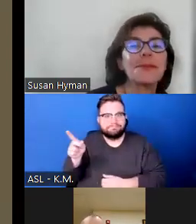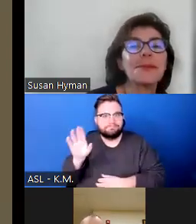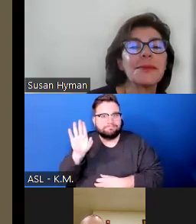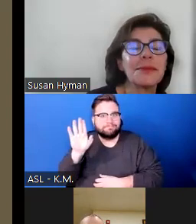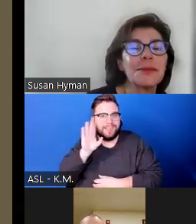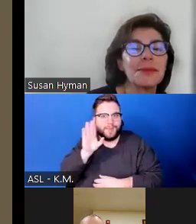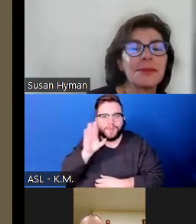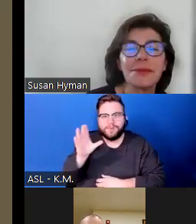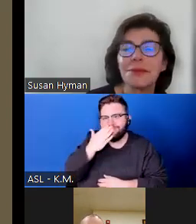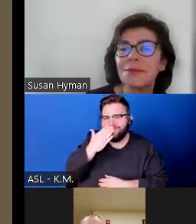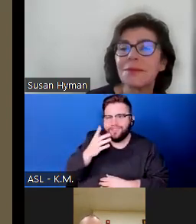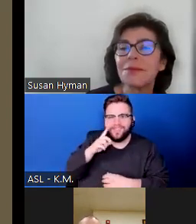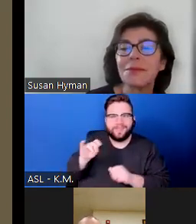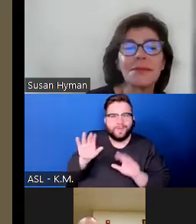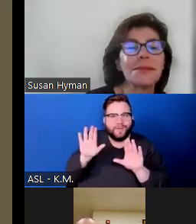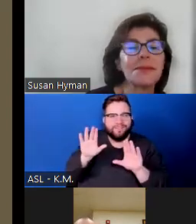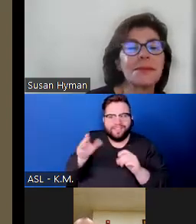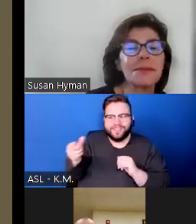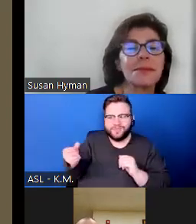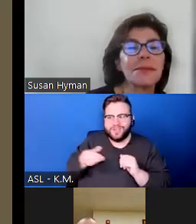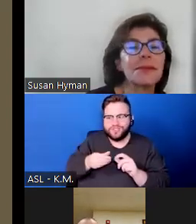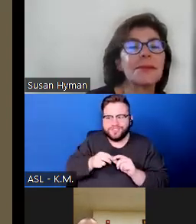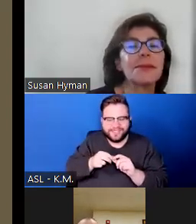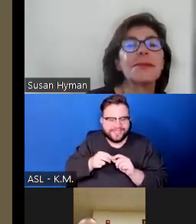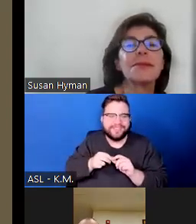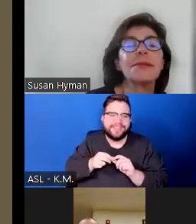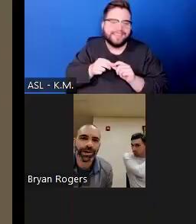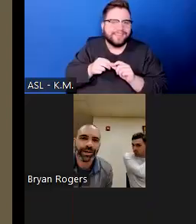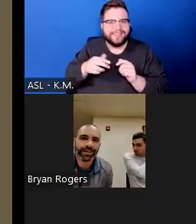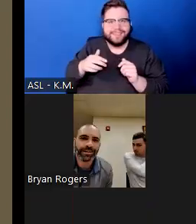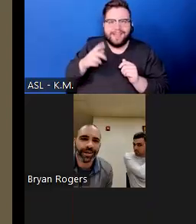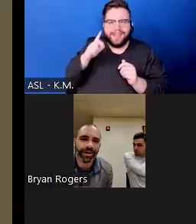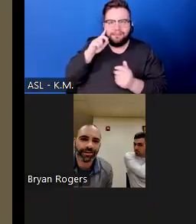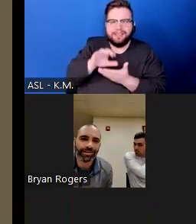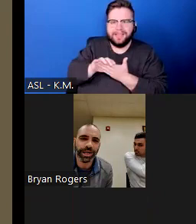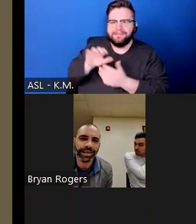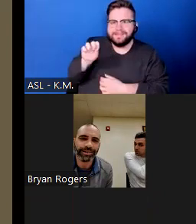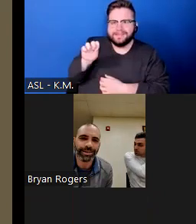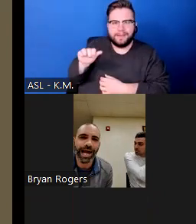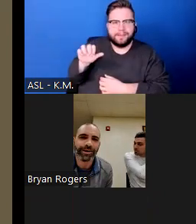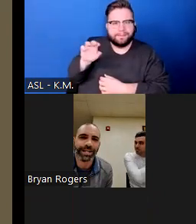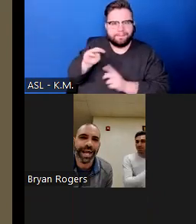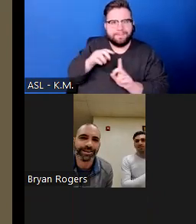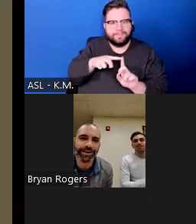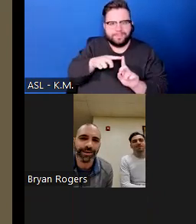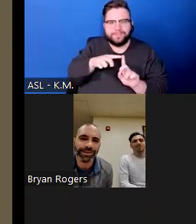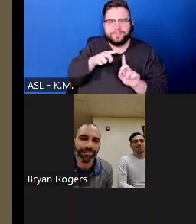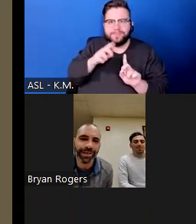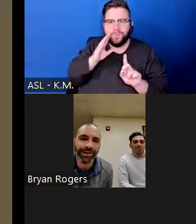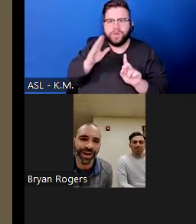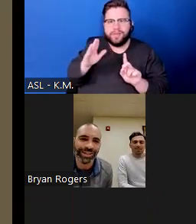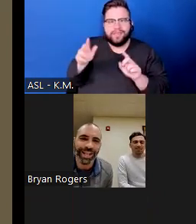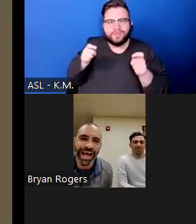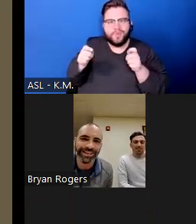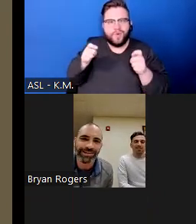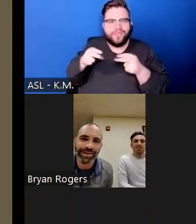you for that wonderful introduction. I believe Sam is our screen slider today. So she'll be